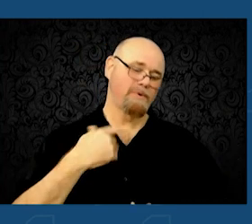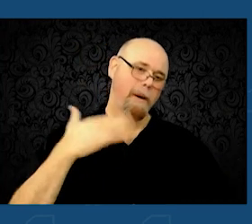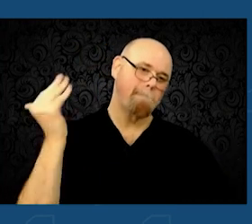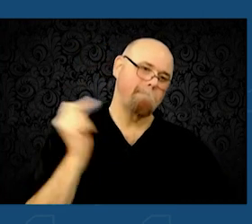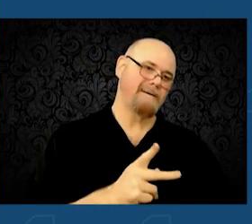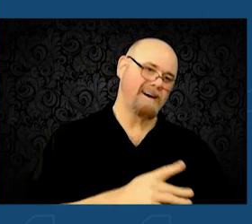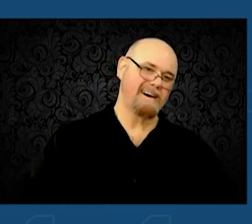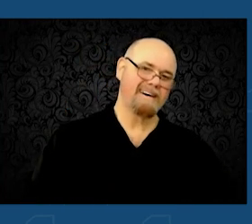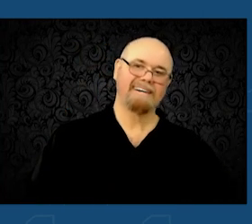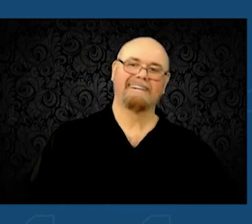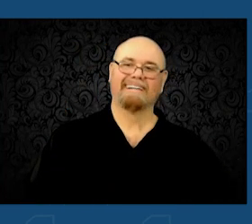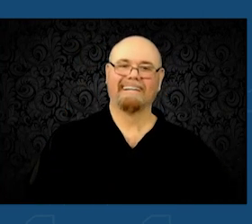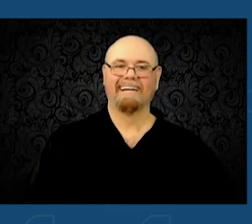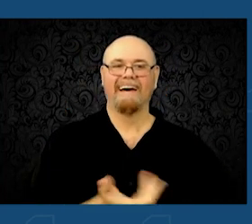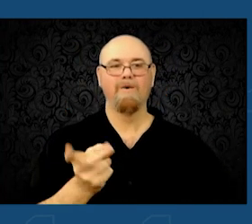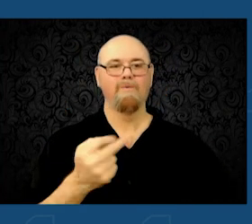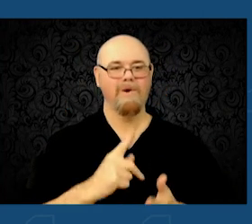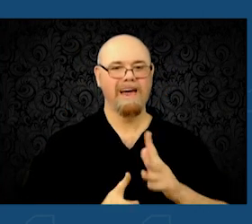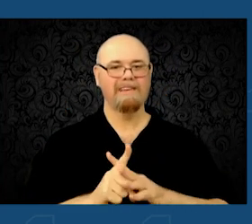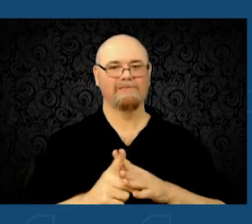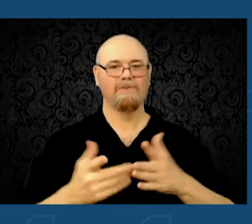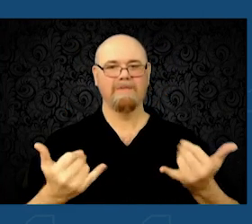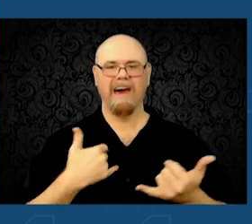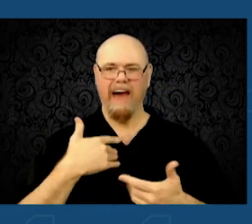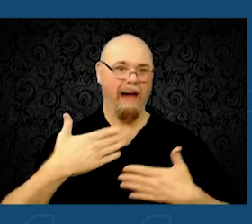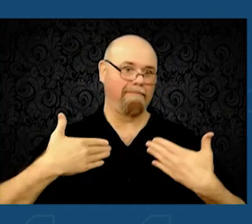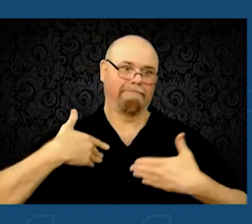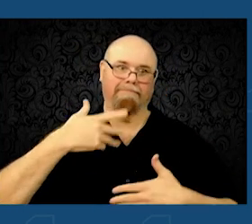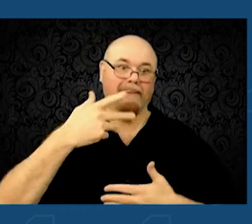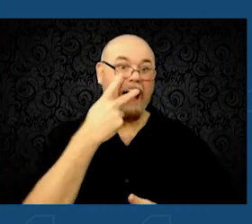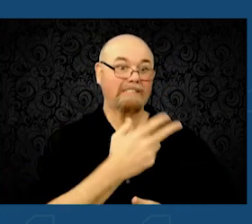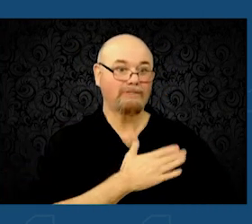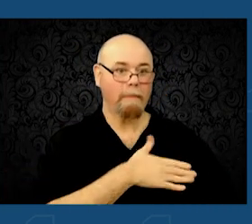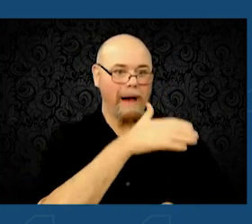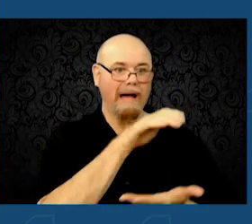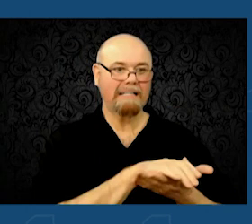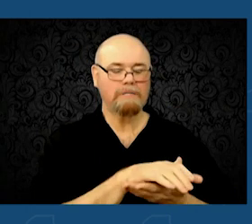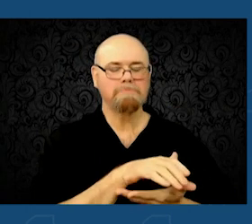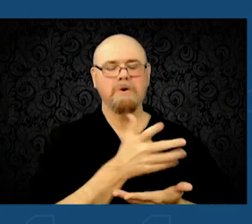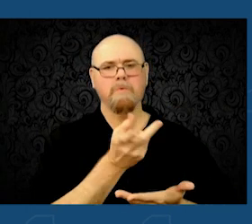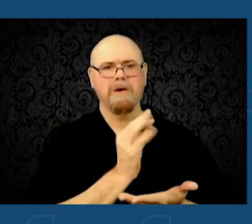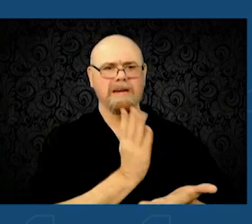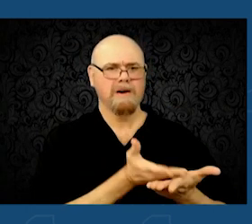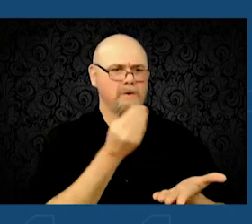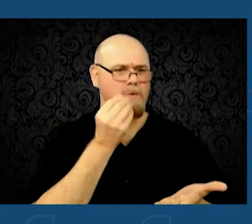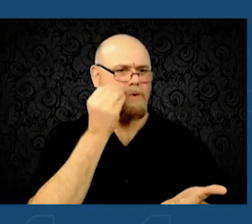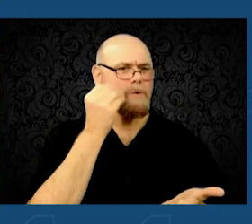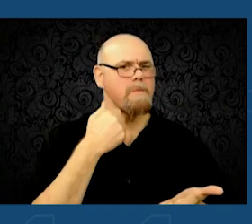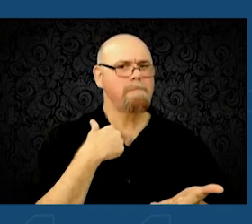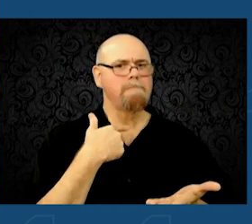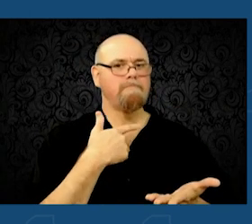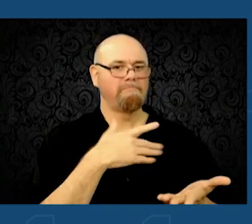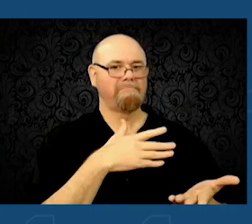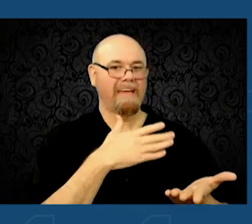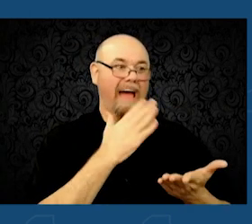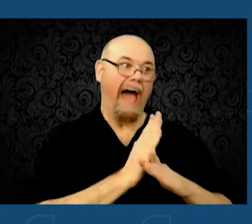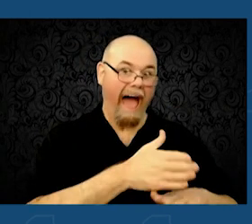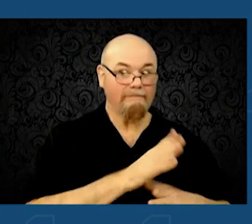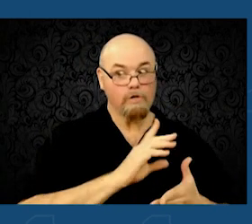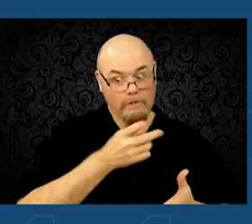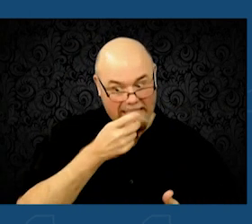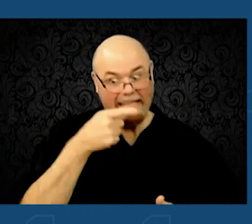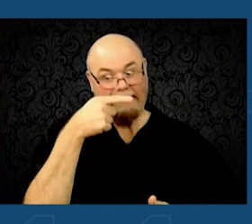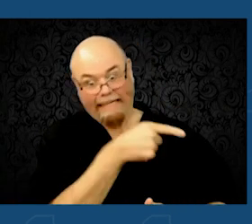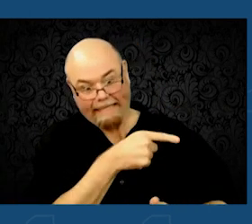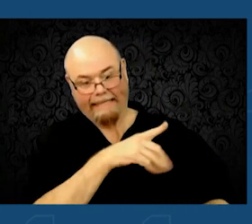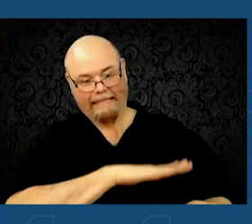arrived, I haven't been home in a little while, I saw my husband. After dinner that he made, thank you, Bill. Thank you,